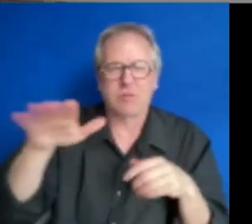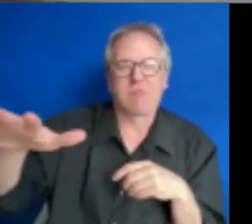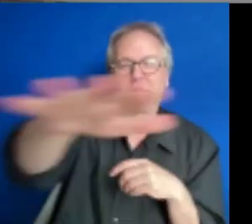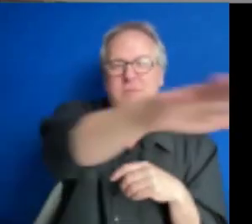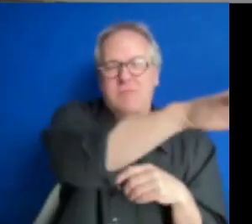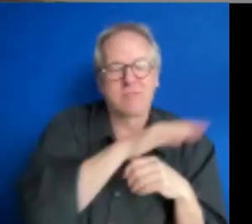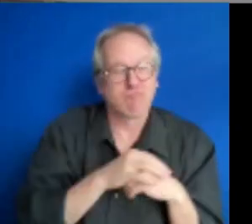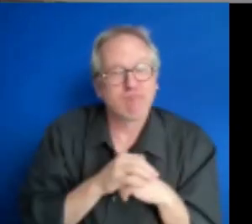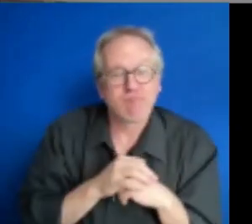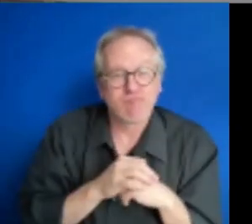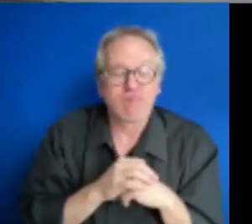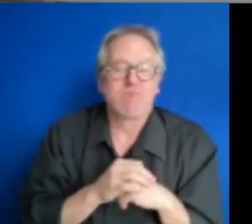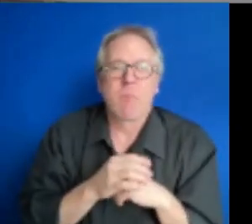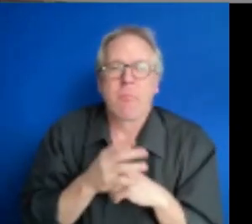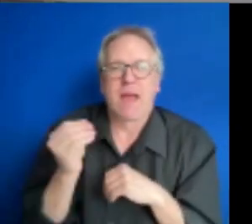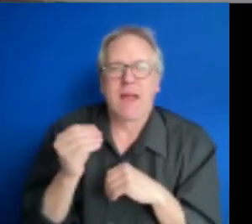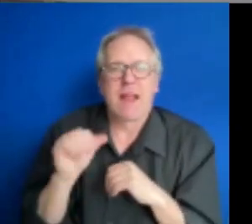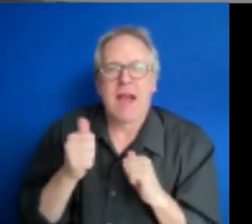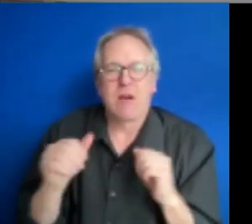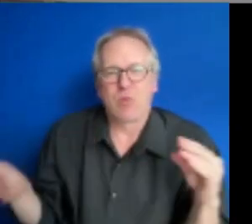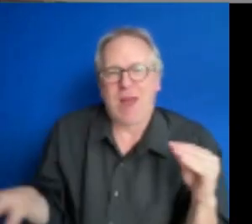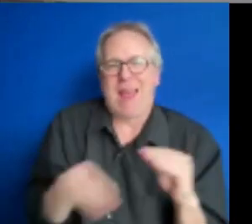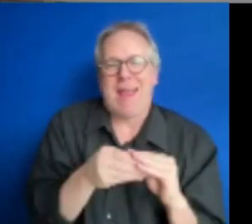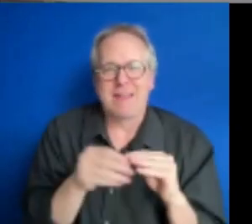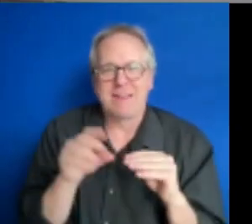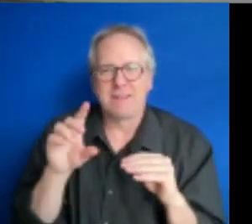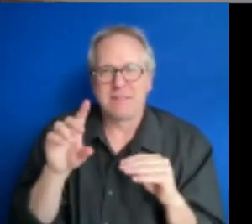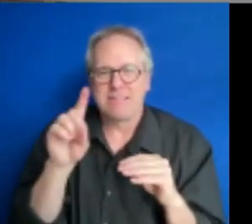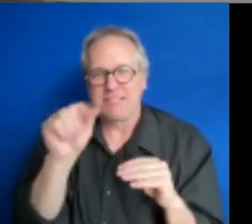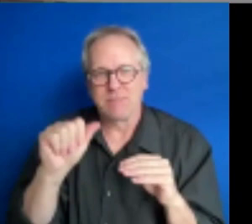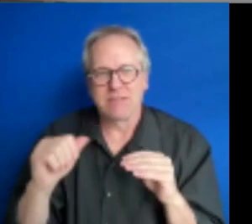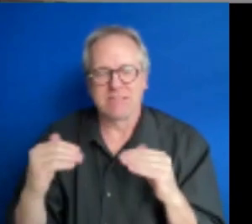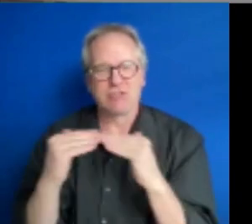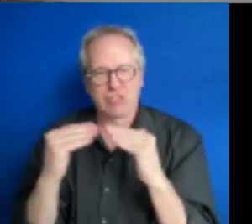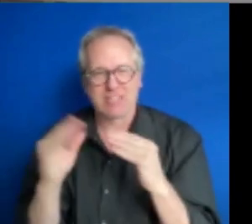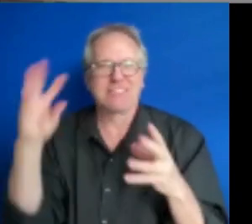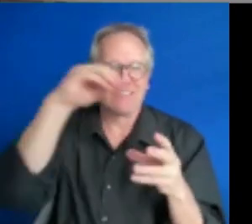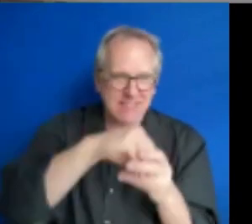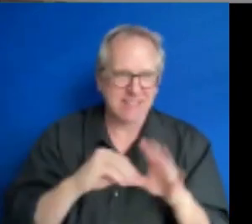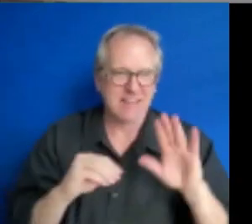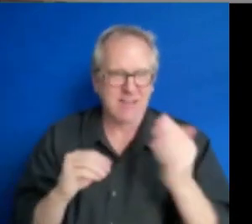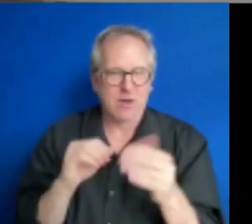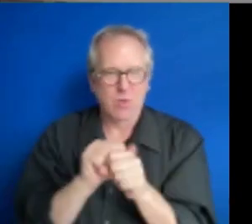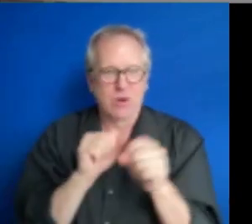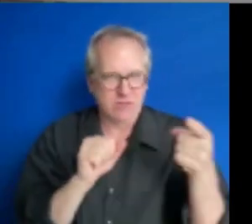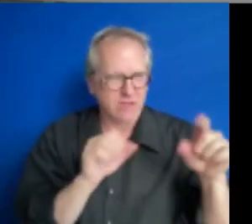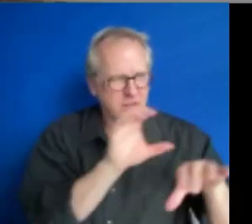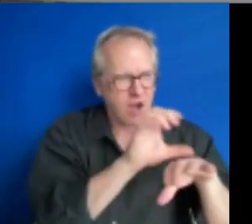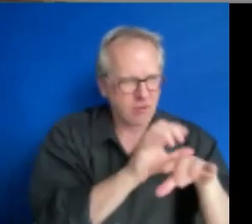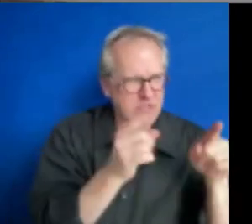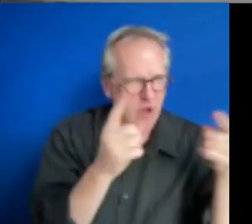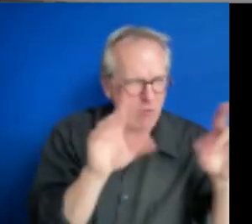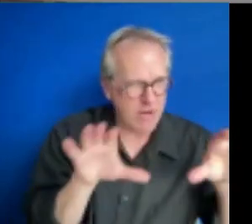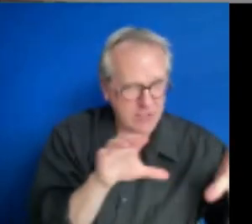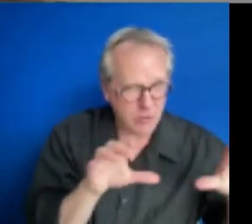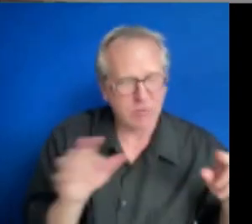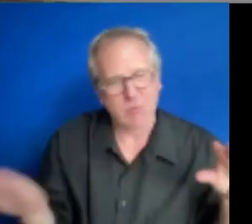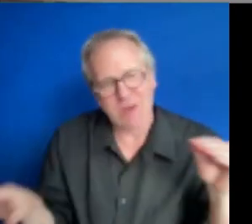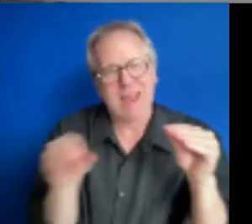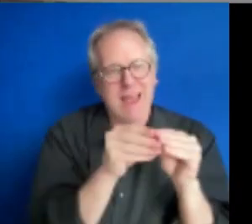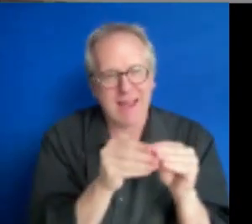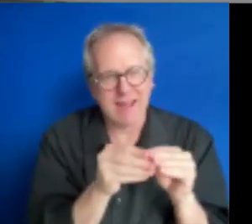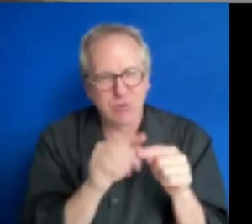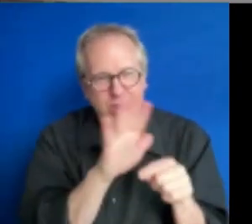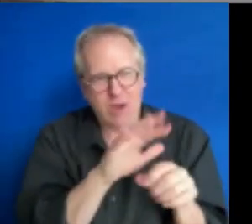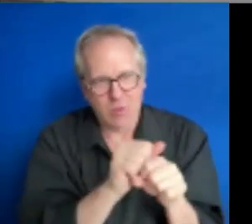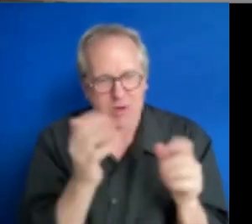do and how to add disability justice as a frame to the justice work that congregations are already doing. For